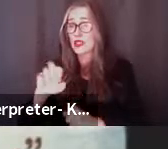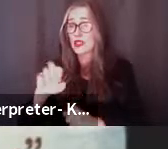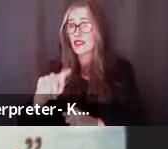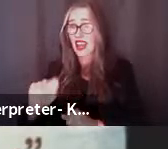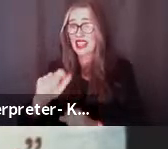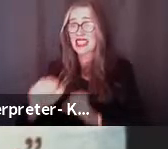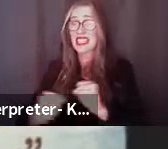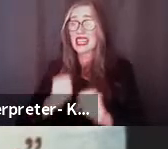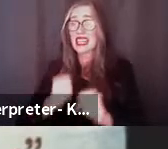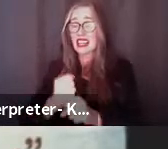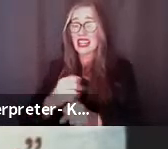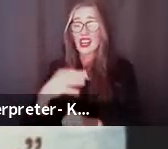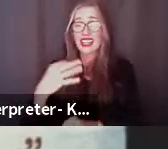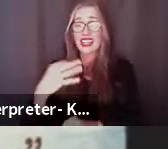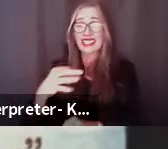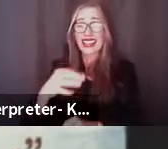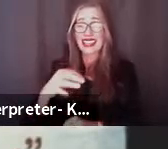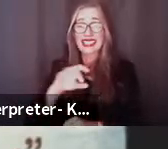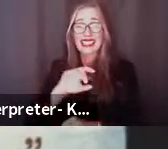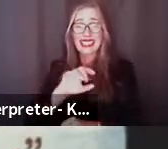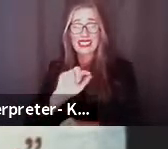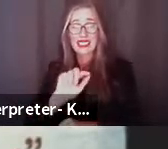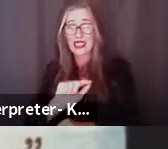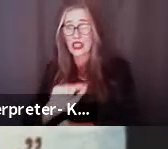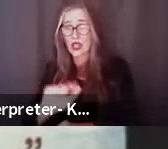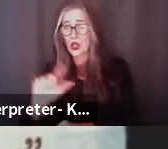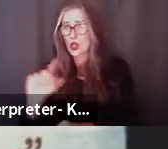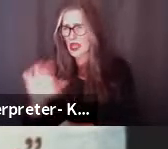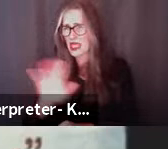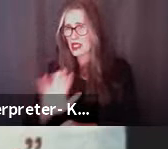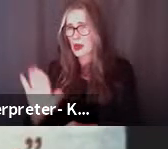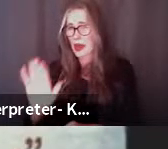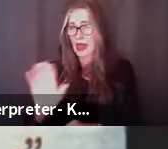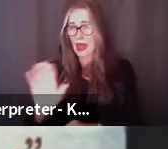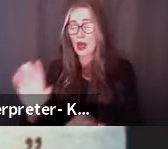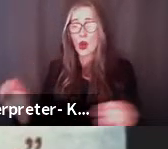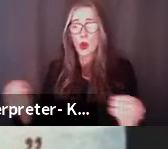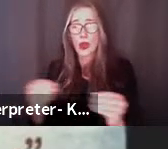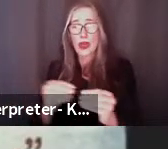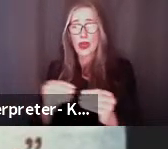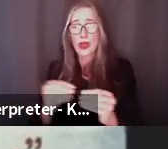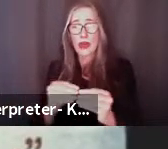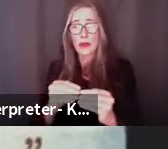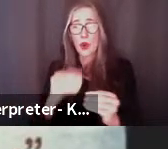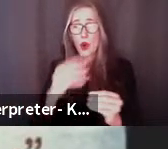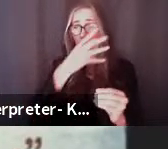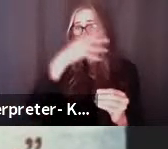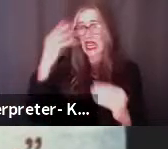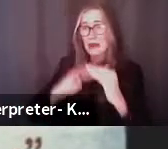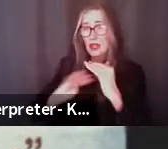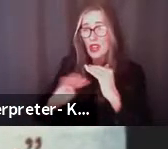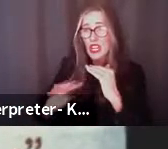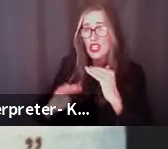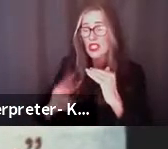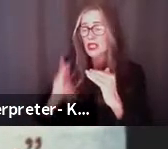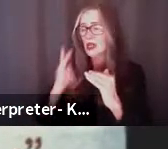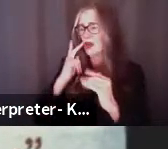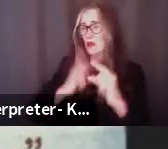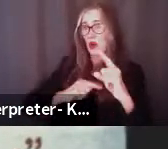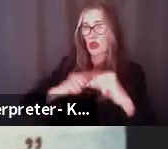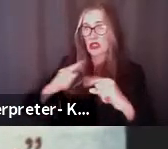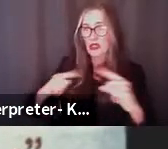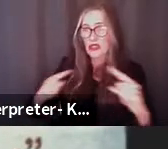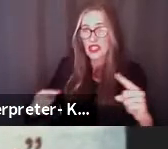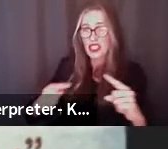xenophobia anti-black racism that's happening at this time with increased immigration diversity within that immigration attempts to restrict that